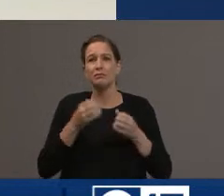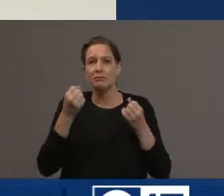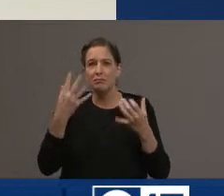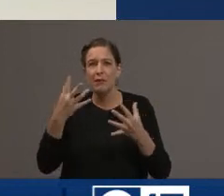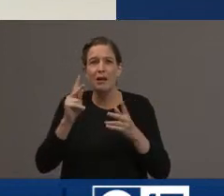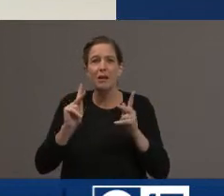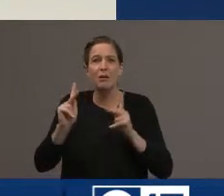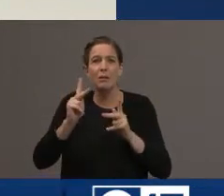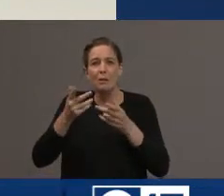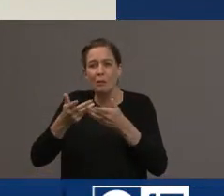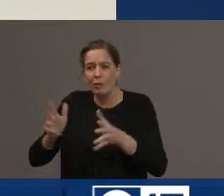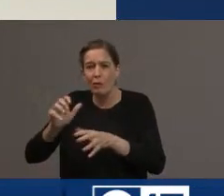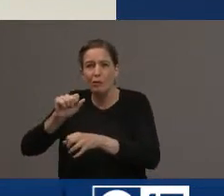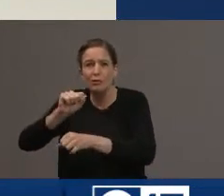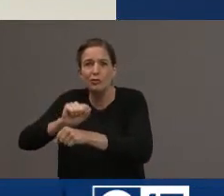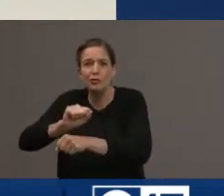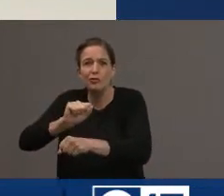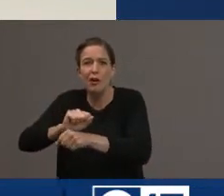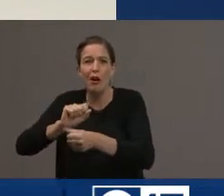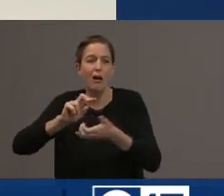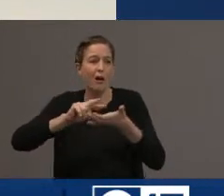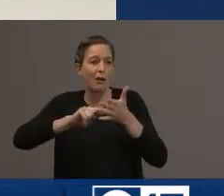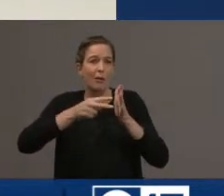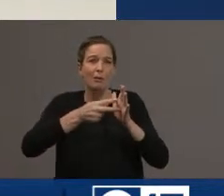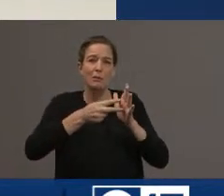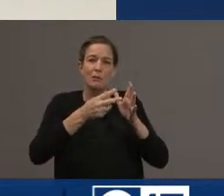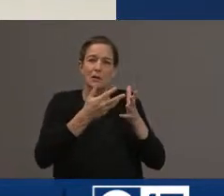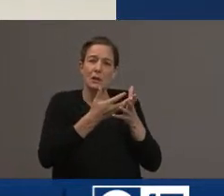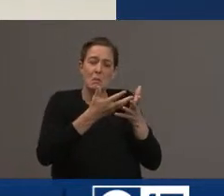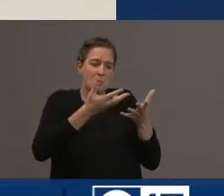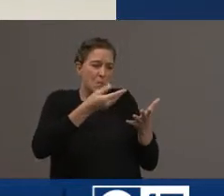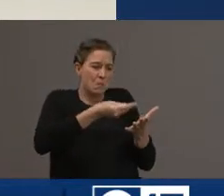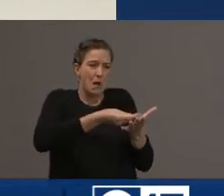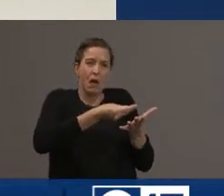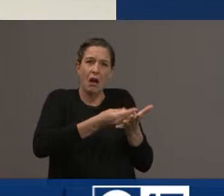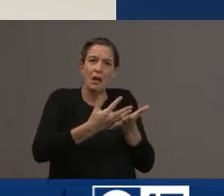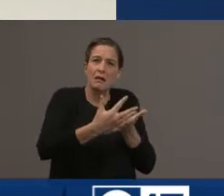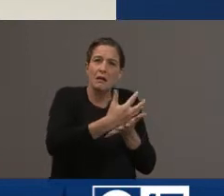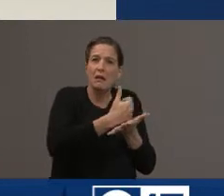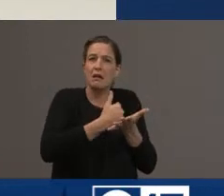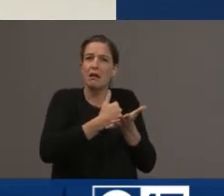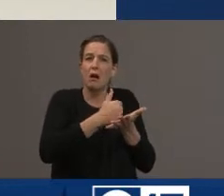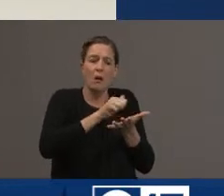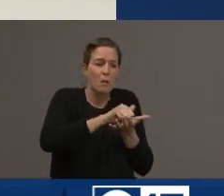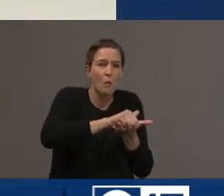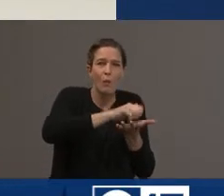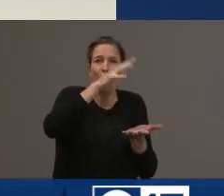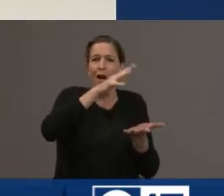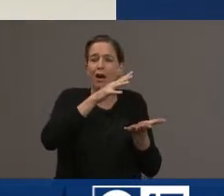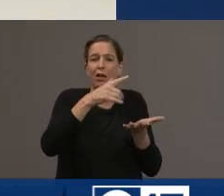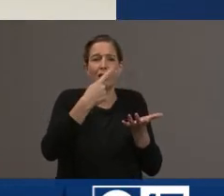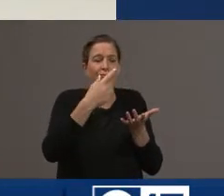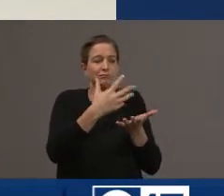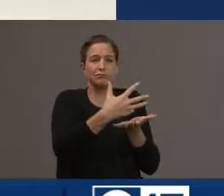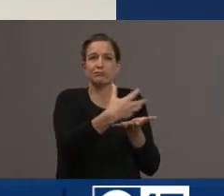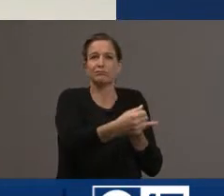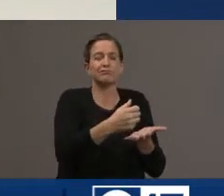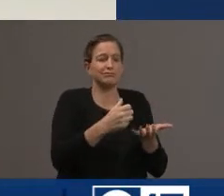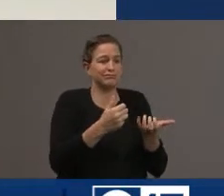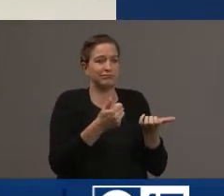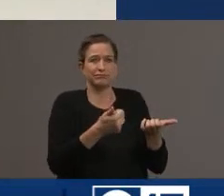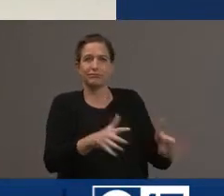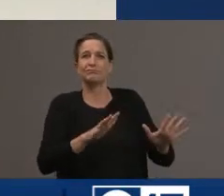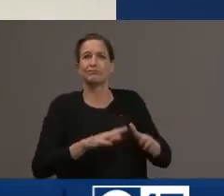lost output, income, and wealth. The ultimate toll for the world as a whole from this pandemic, both